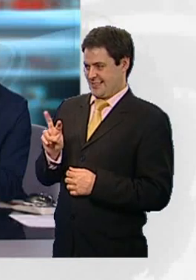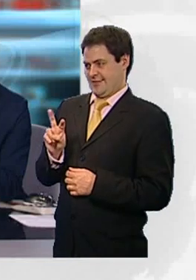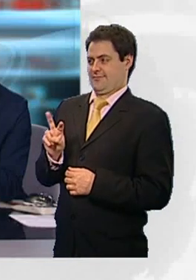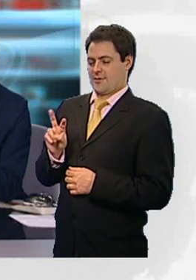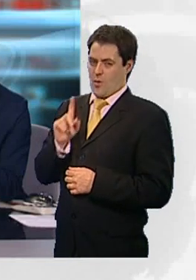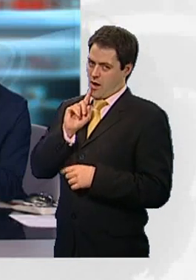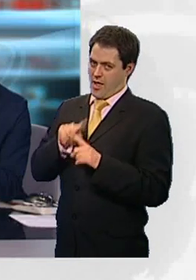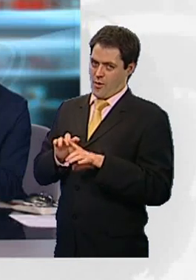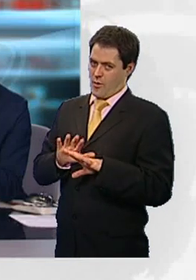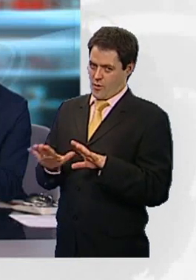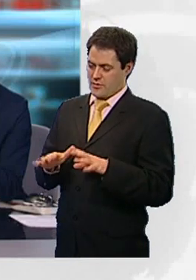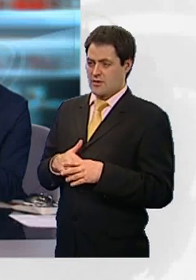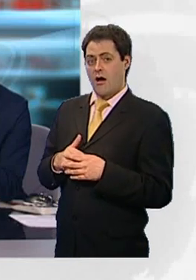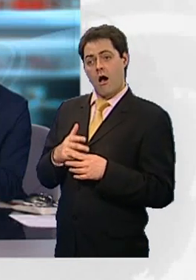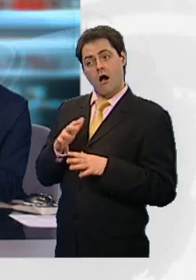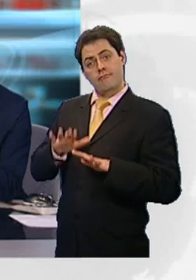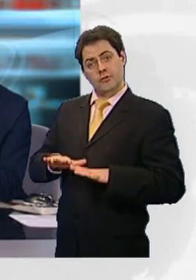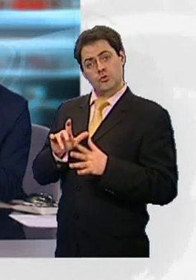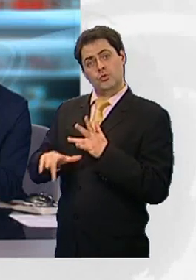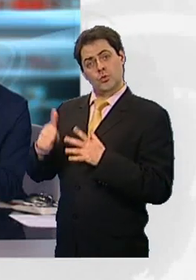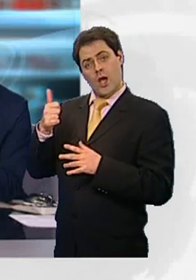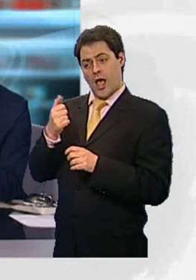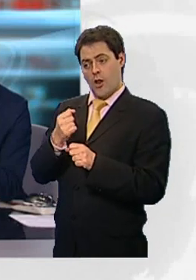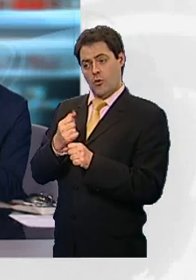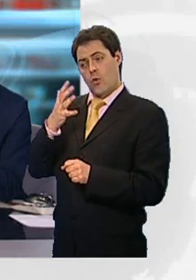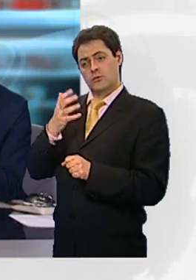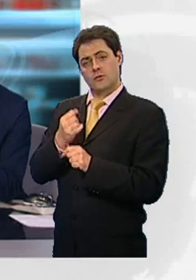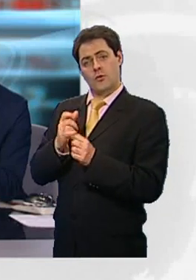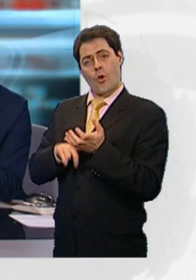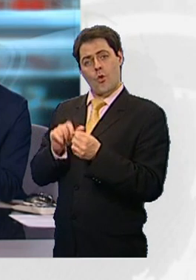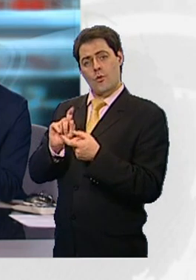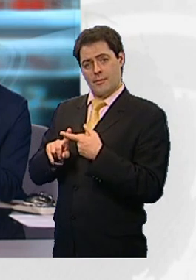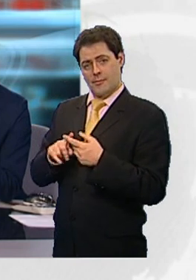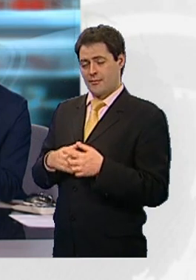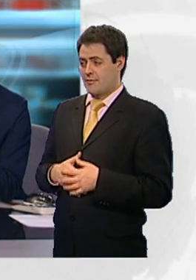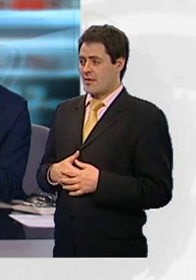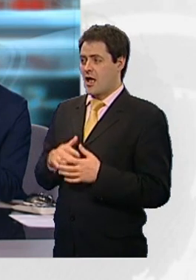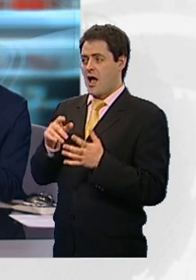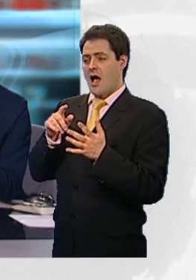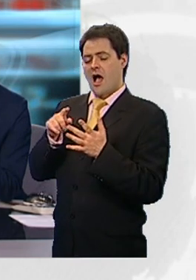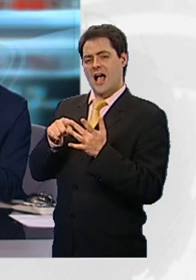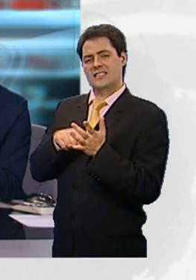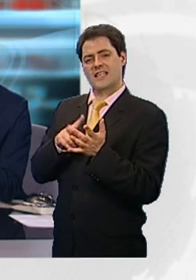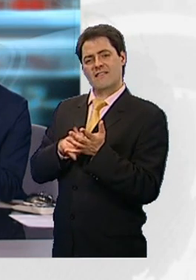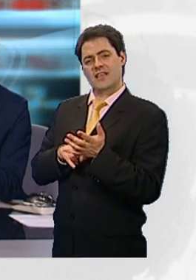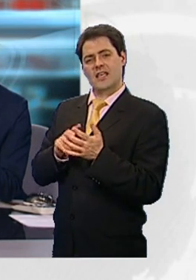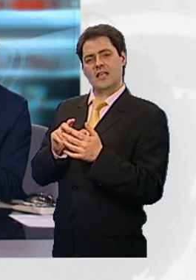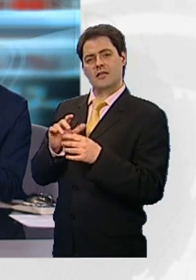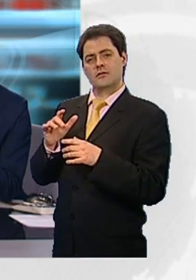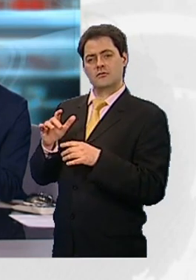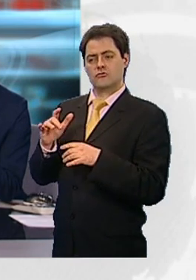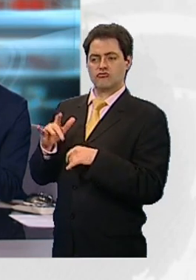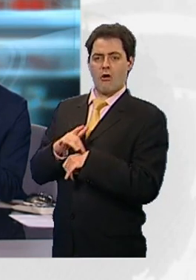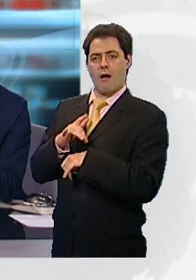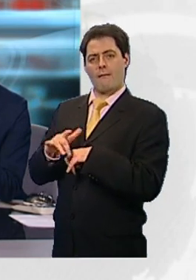Matthew's happy, really. There's plenty for Britons to celebrate because it was, you probably know, the Golden Globes in Hollywood last night. Yep, ITV drama Downton Abbey was